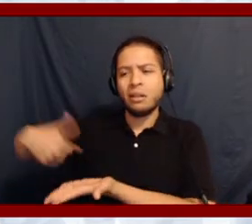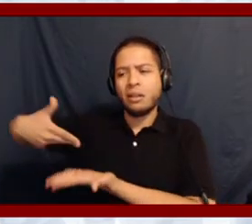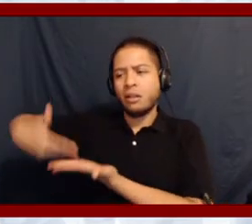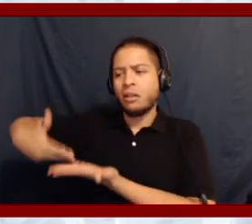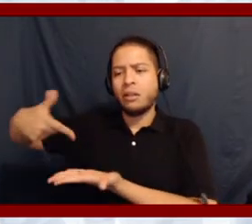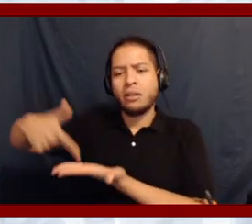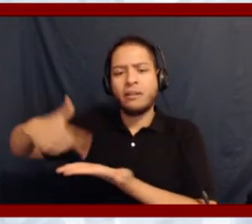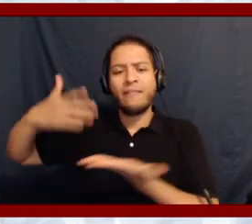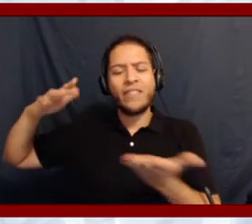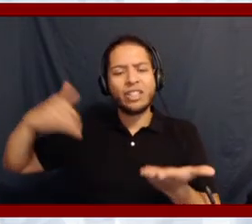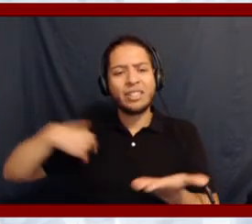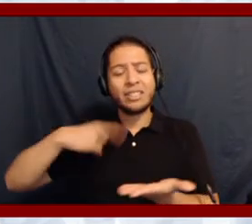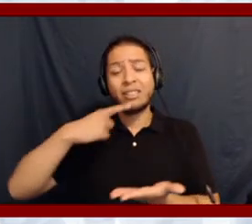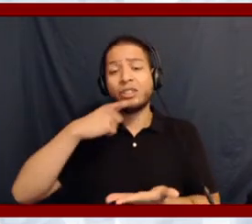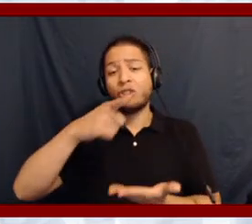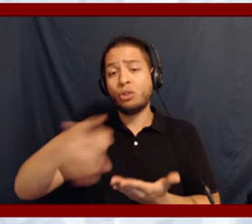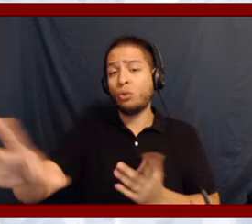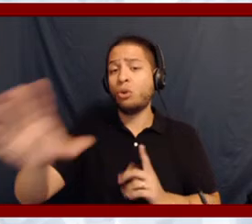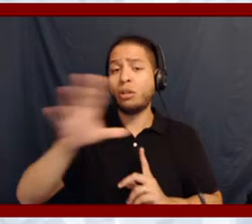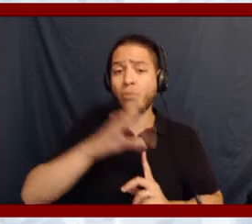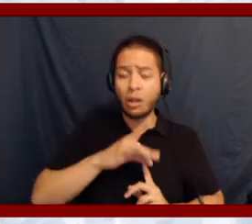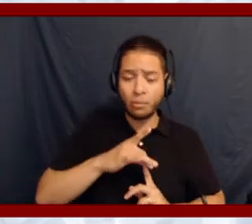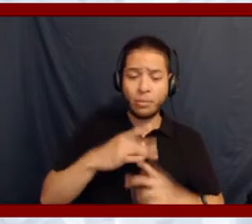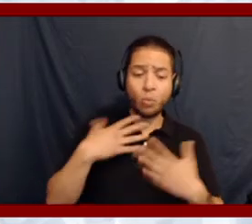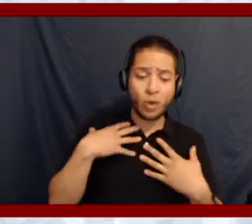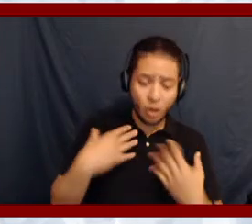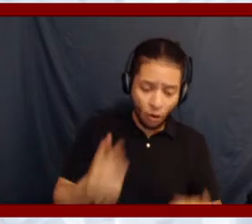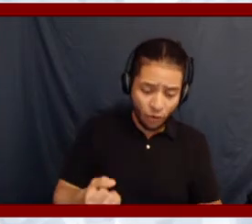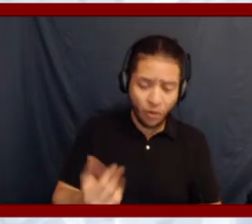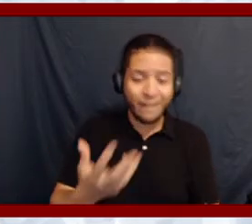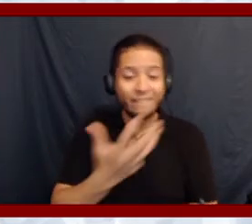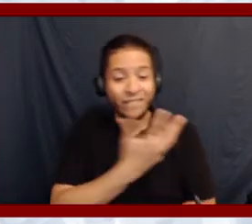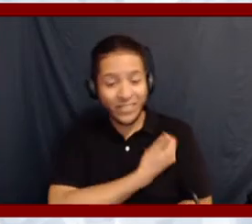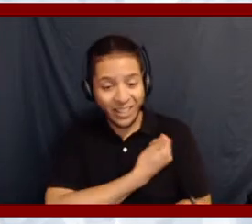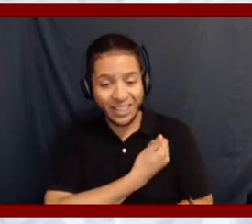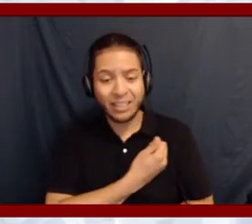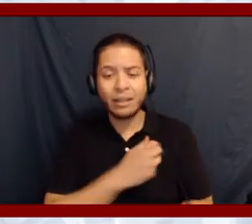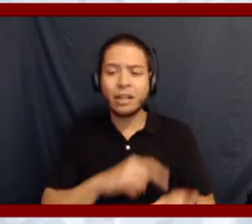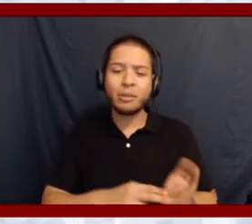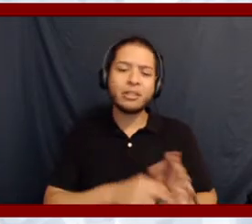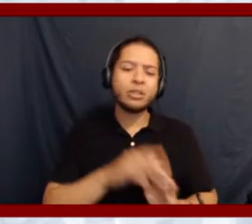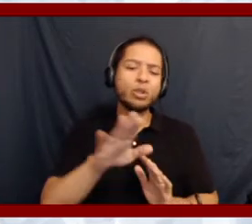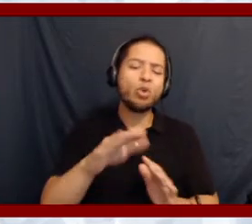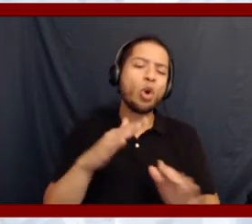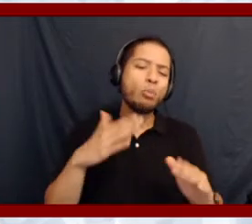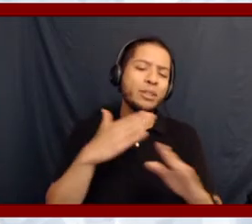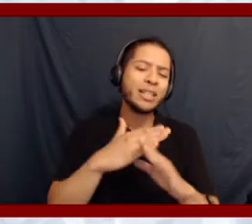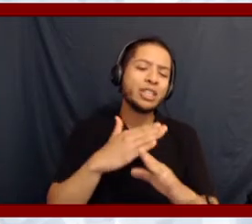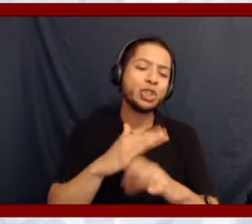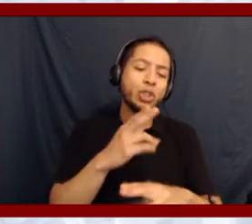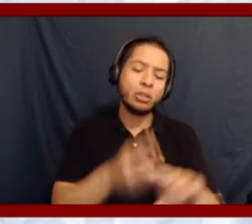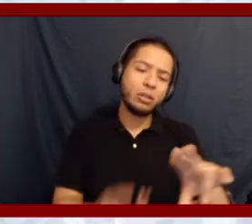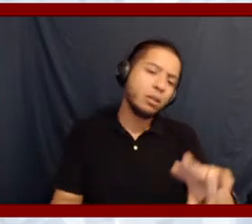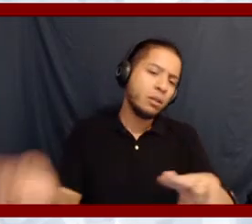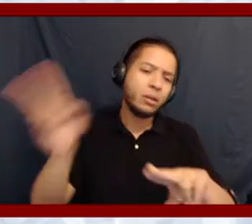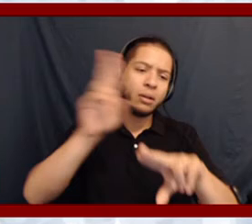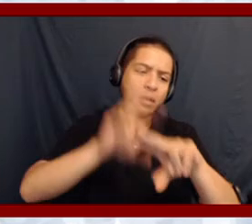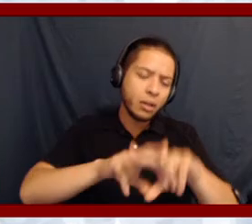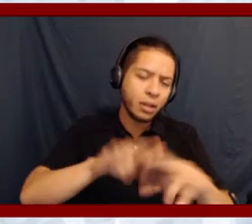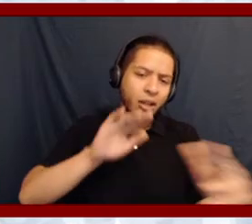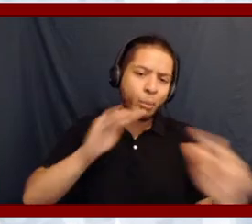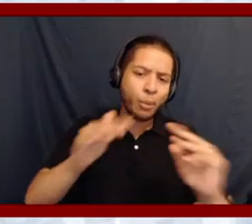infected, recover, and get vaccinated, you increase your level of protection dramatically above what